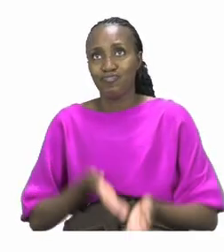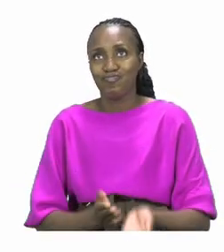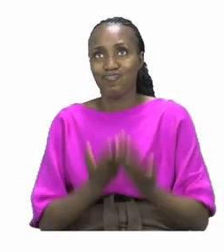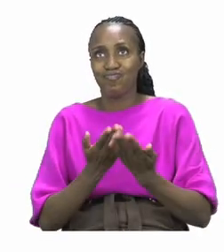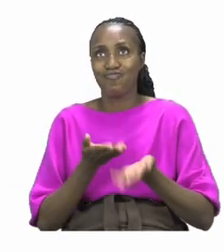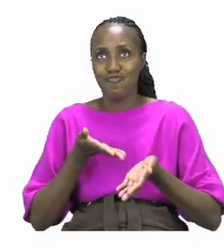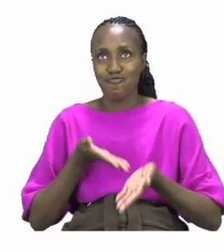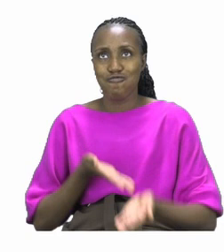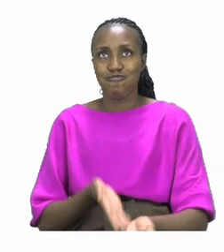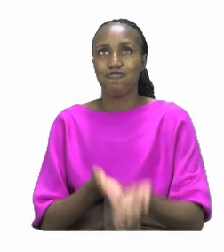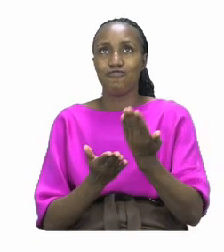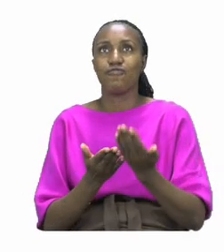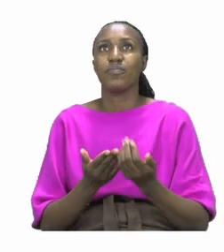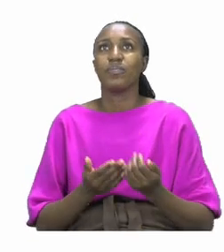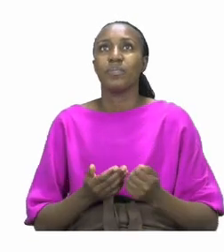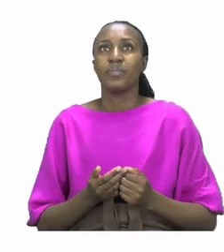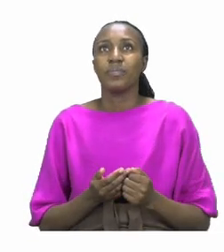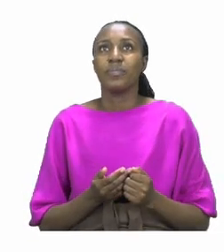dig,